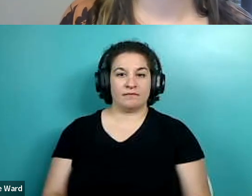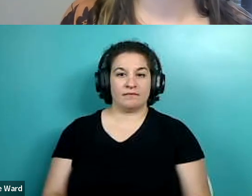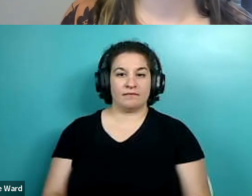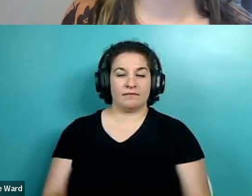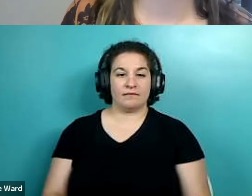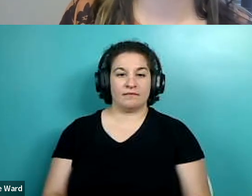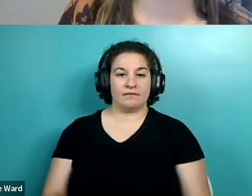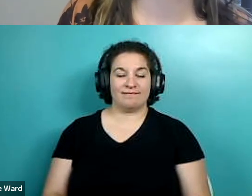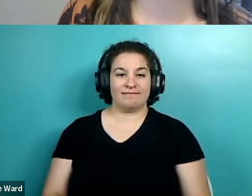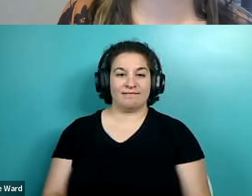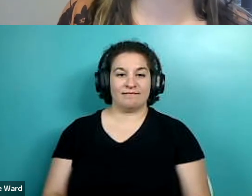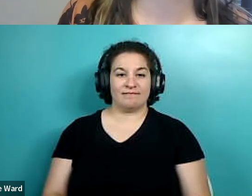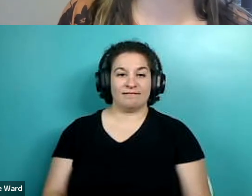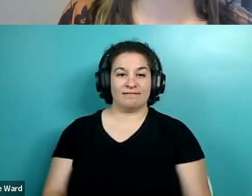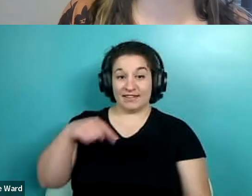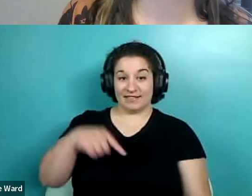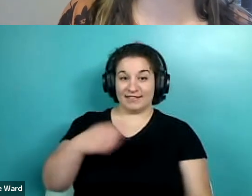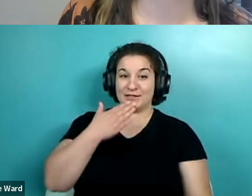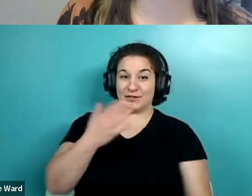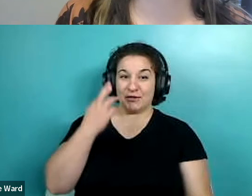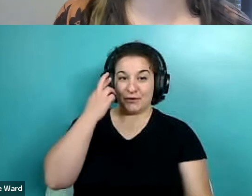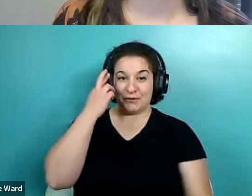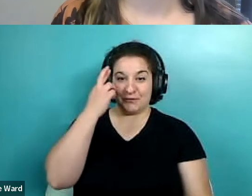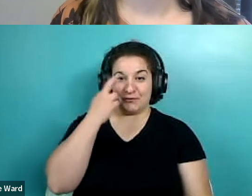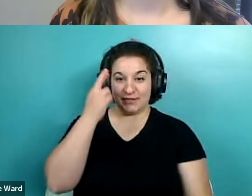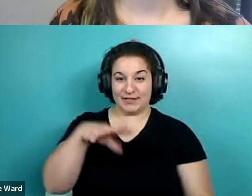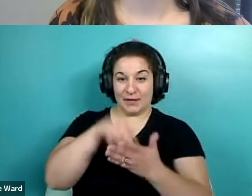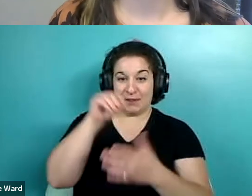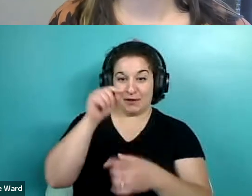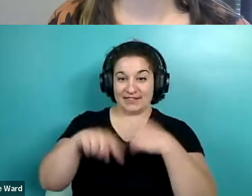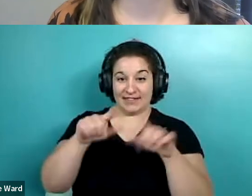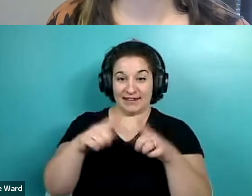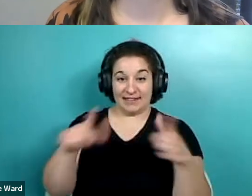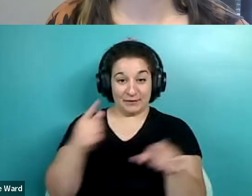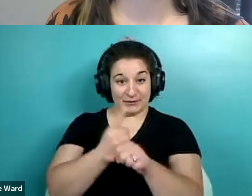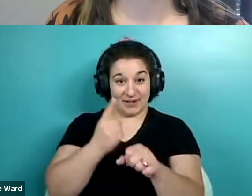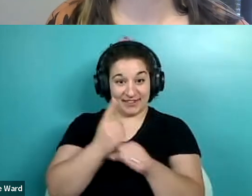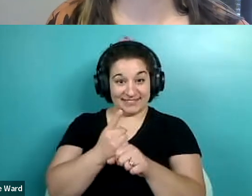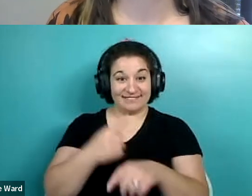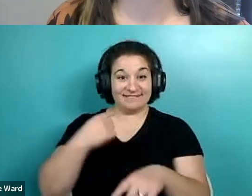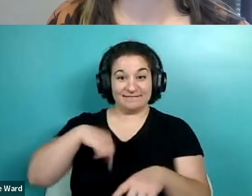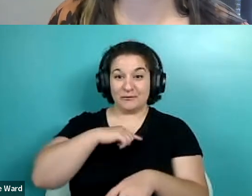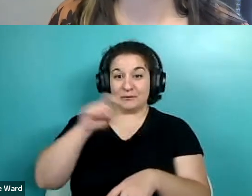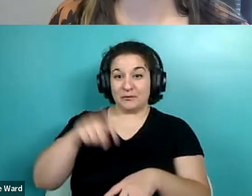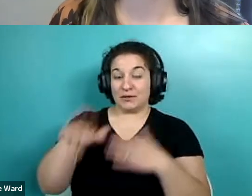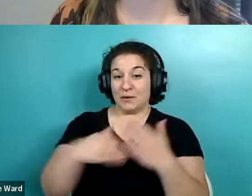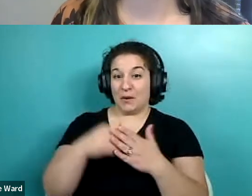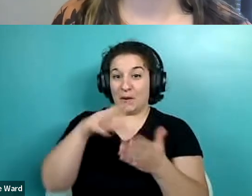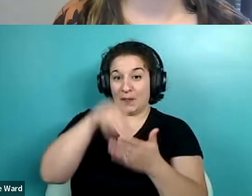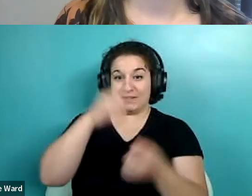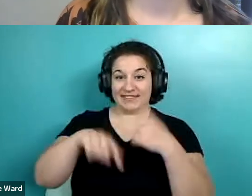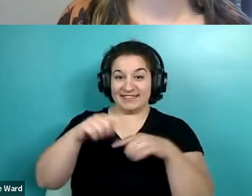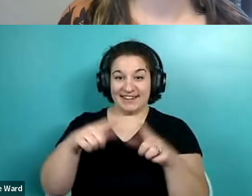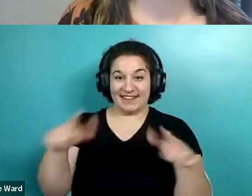Go. This is a good reason to learn sign language, right? Yes. We should all learn sign language in case we have a technical difficulty, as I Now did you're just